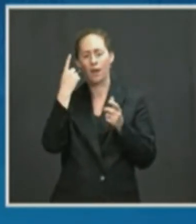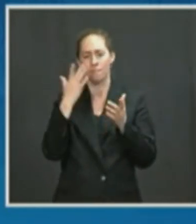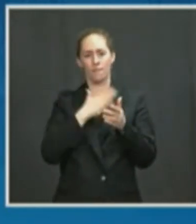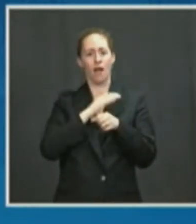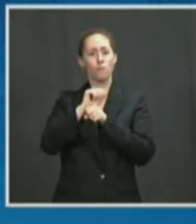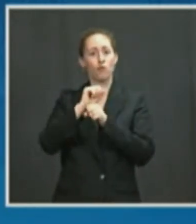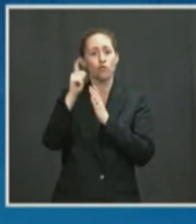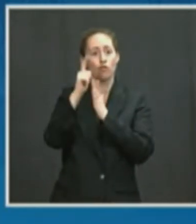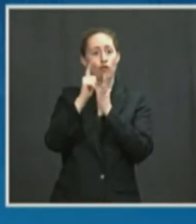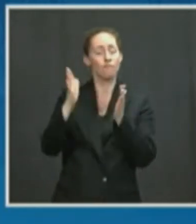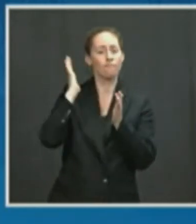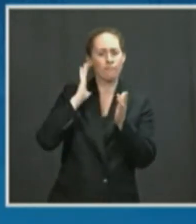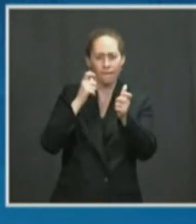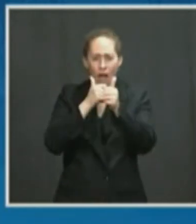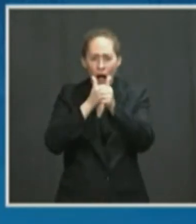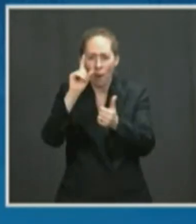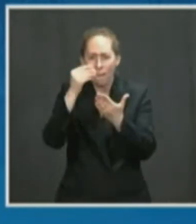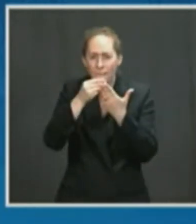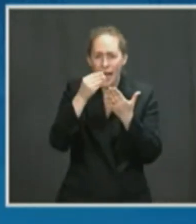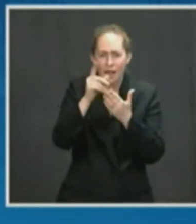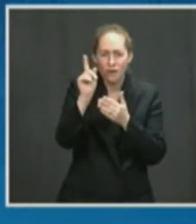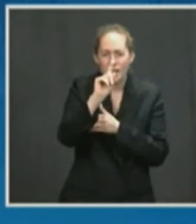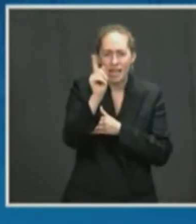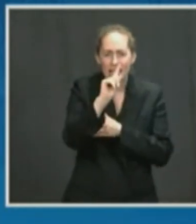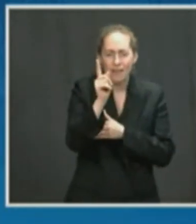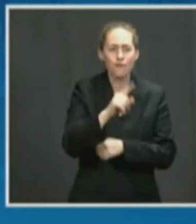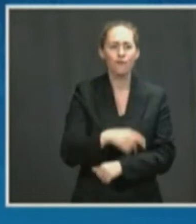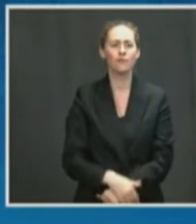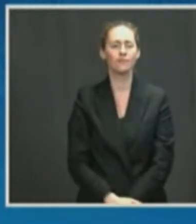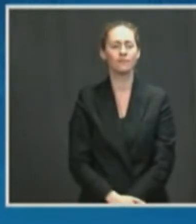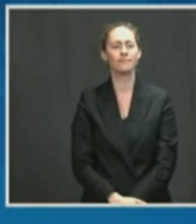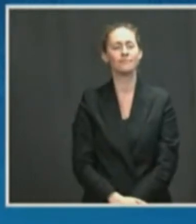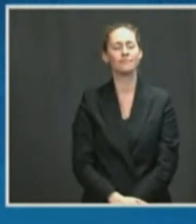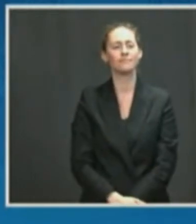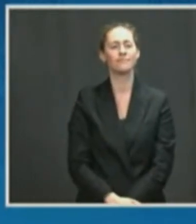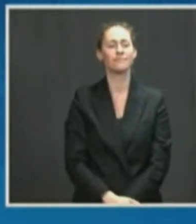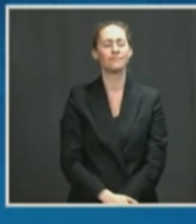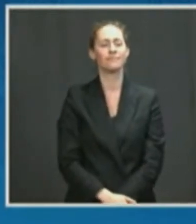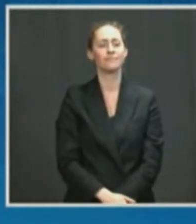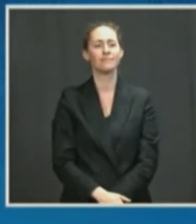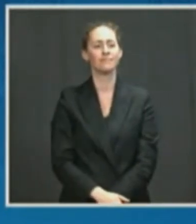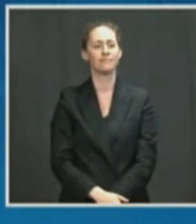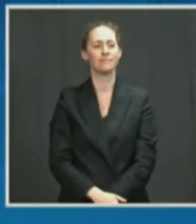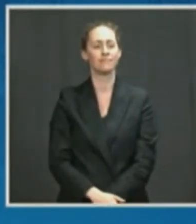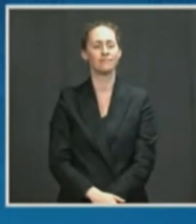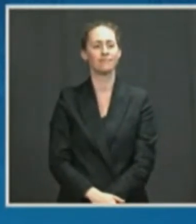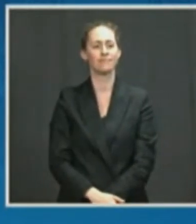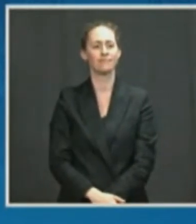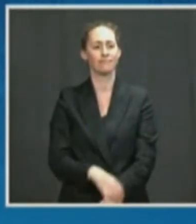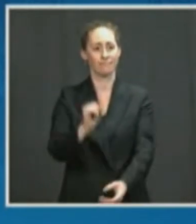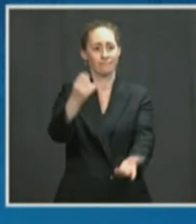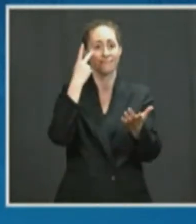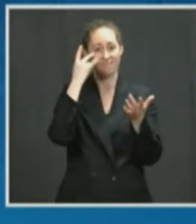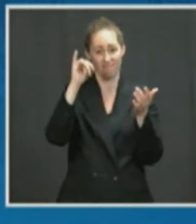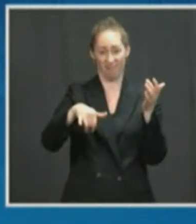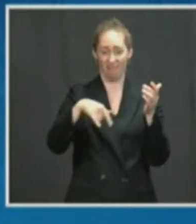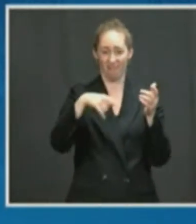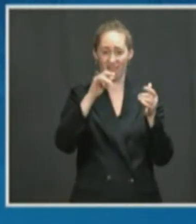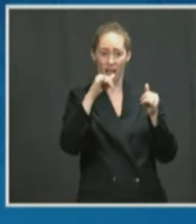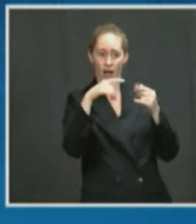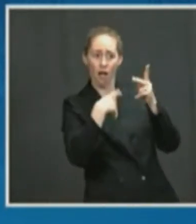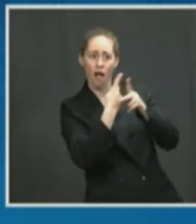The underlying reason for so much of what we are seeing in terms of this level and type of corruption is about